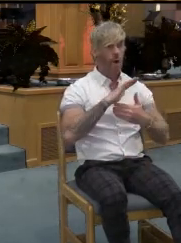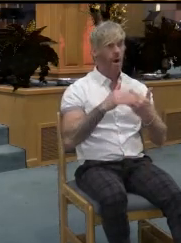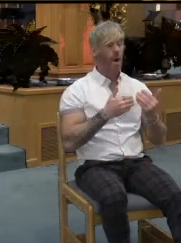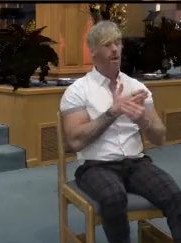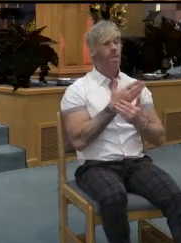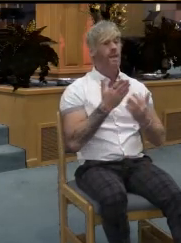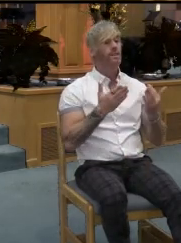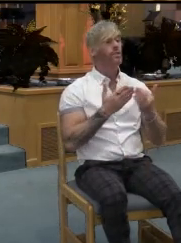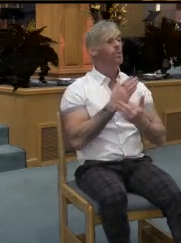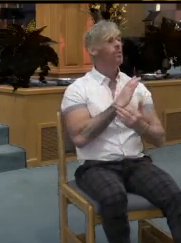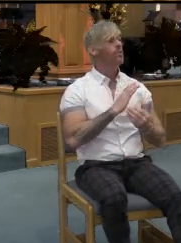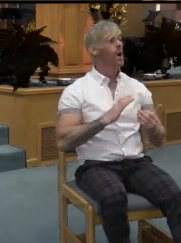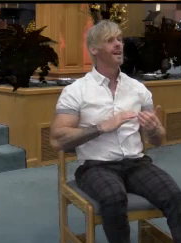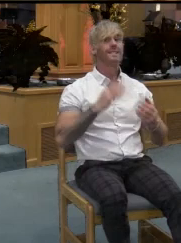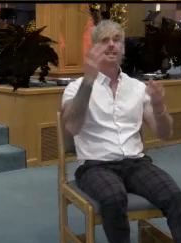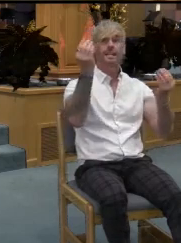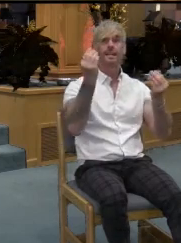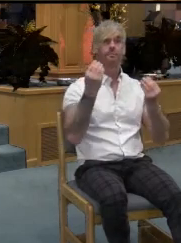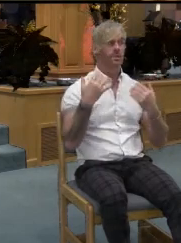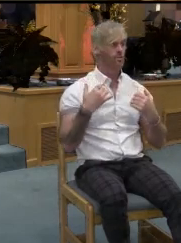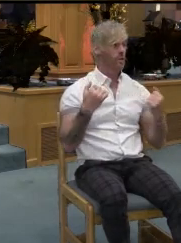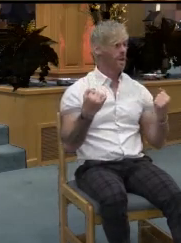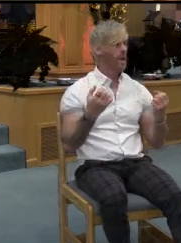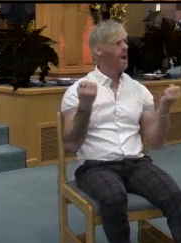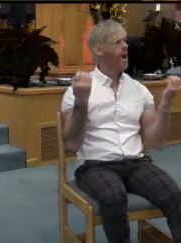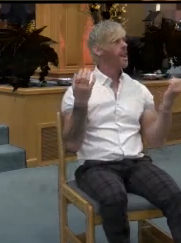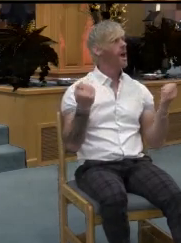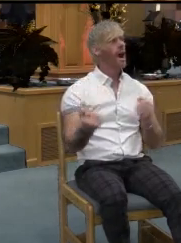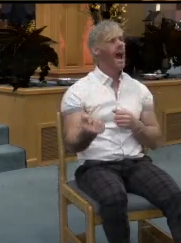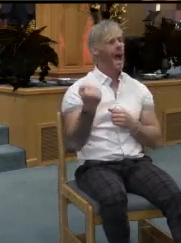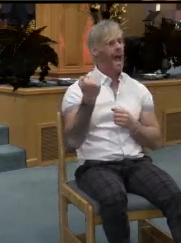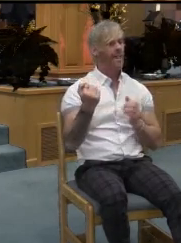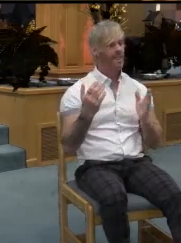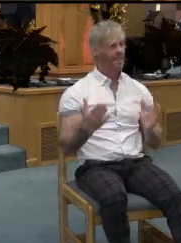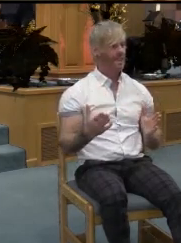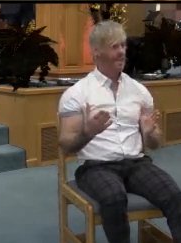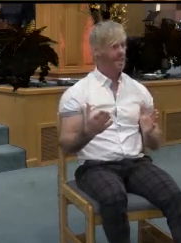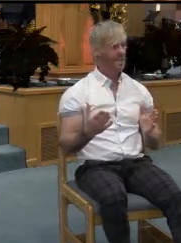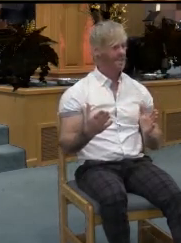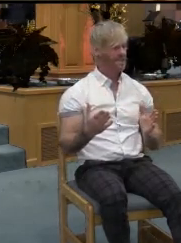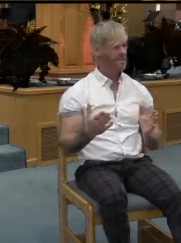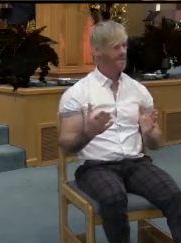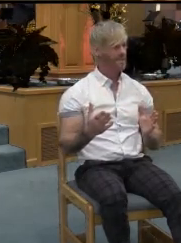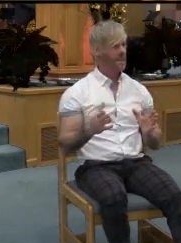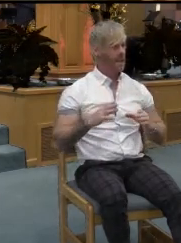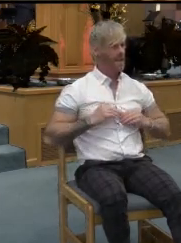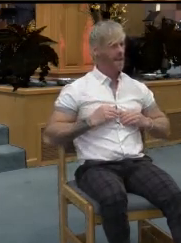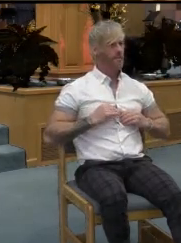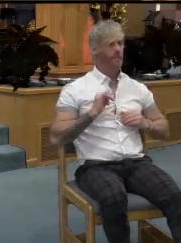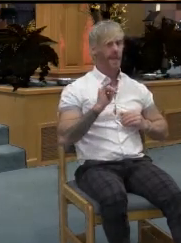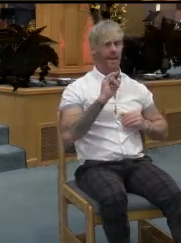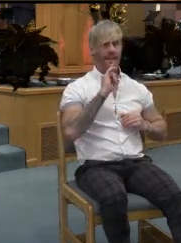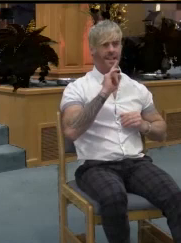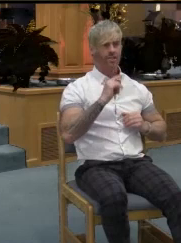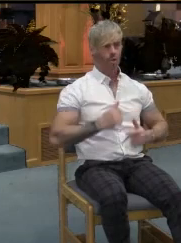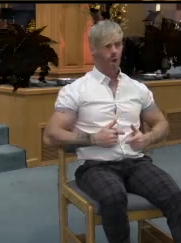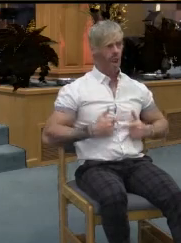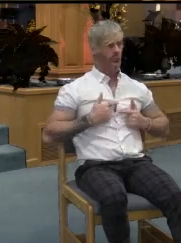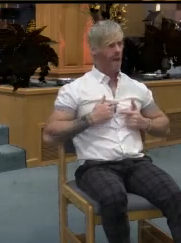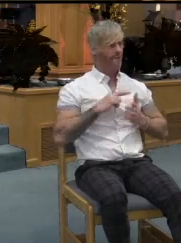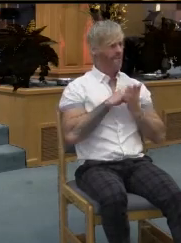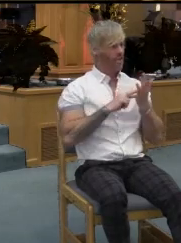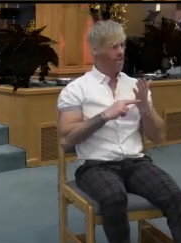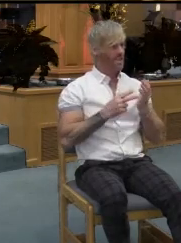me. A lot of athletes have claimed that as their life verse. And their motivational verse. A lot of you have as